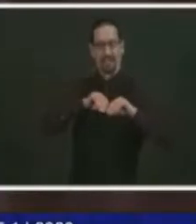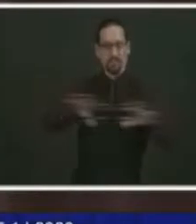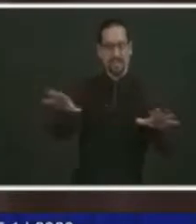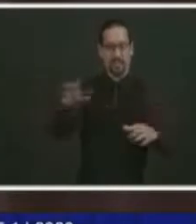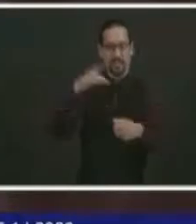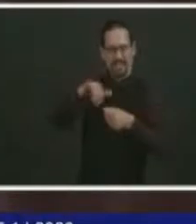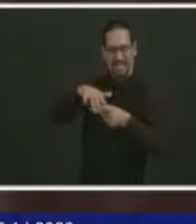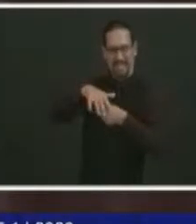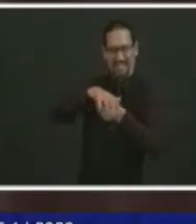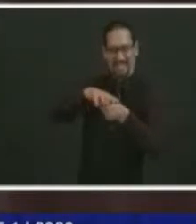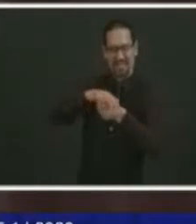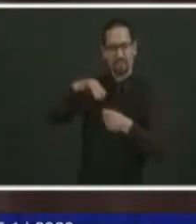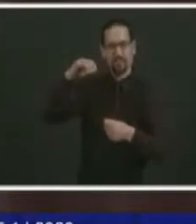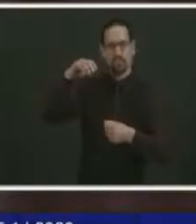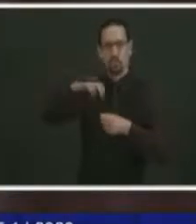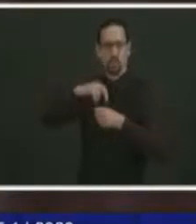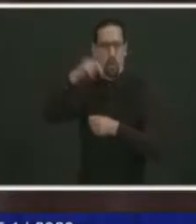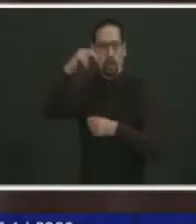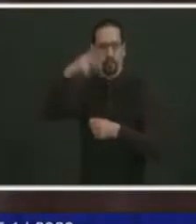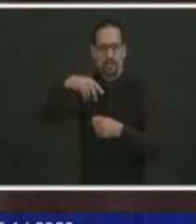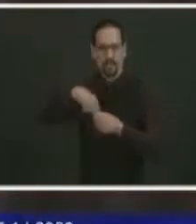are multifaceted.